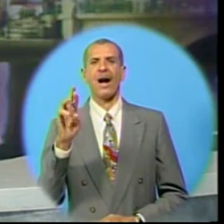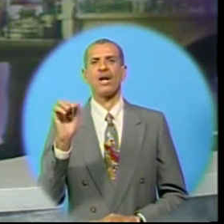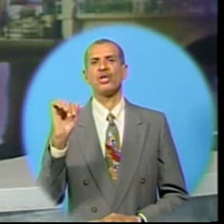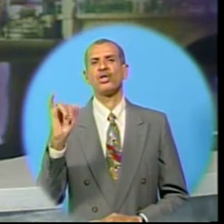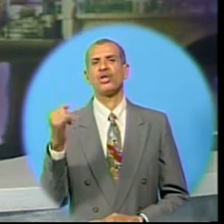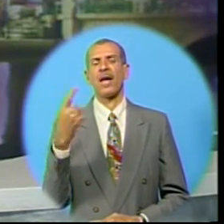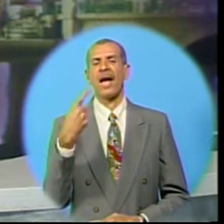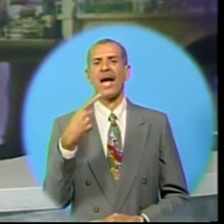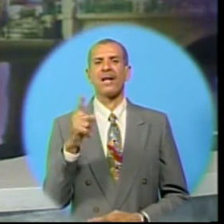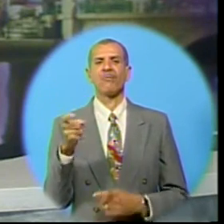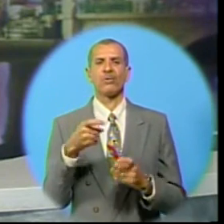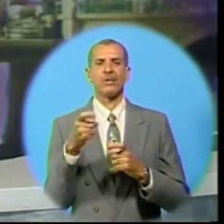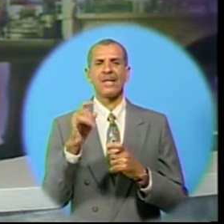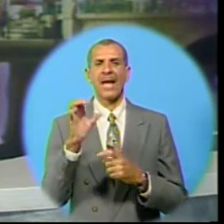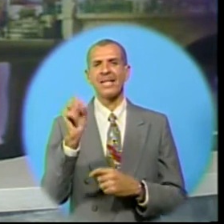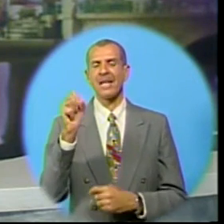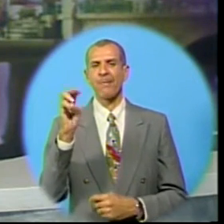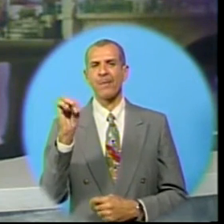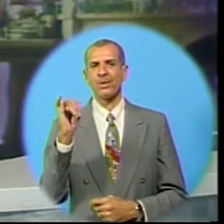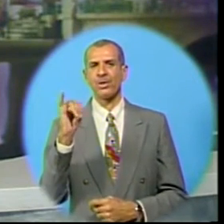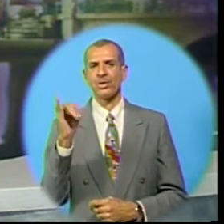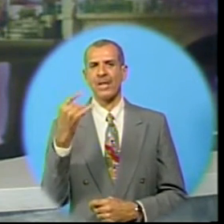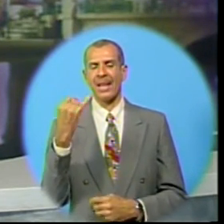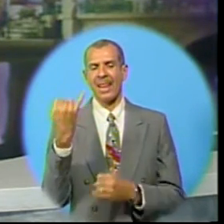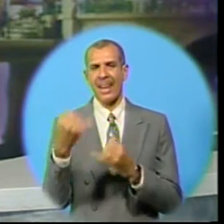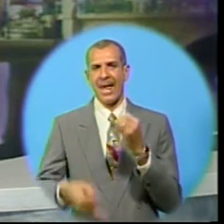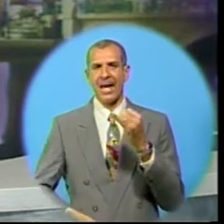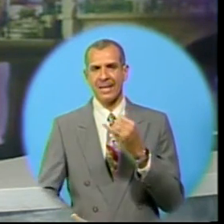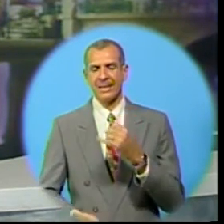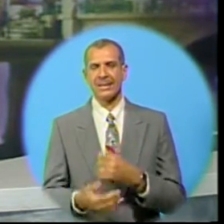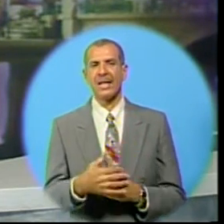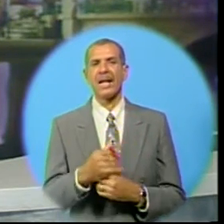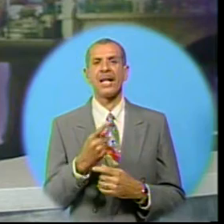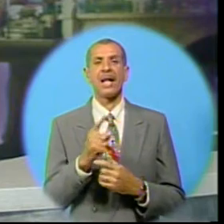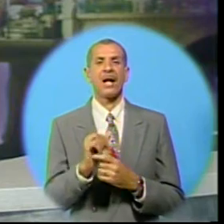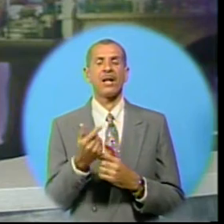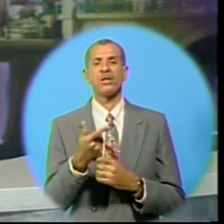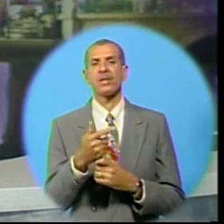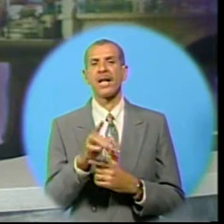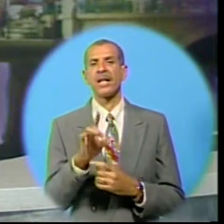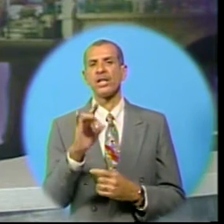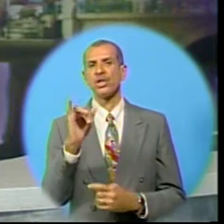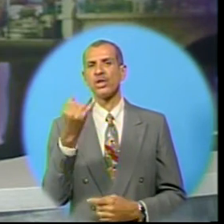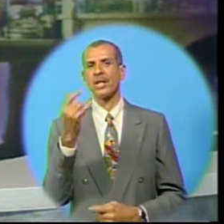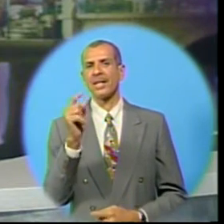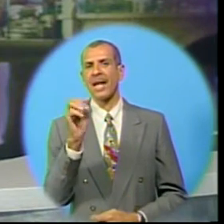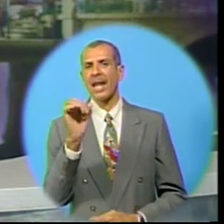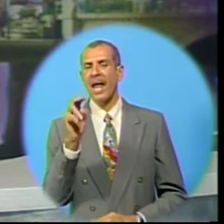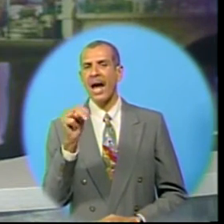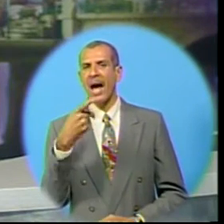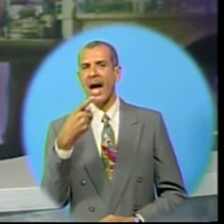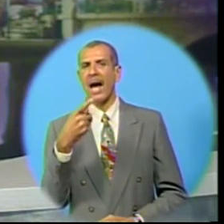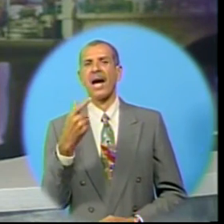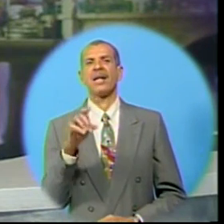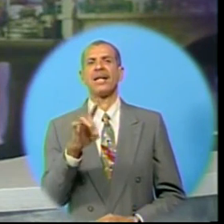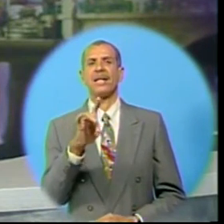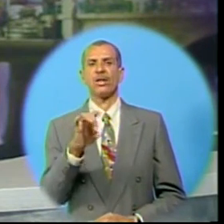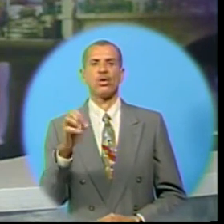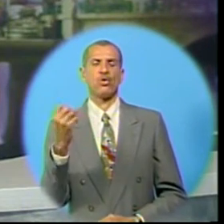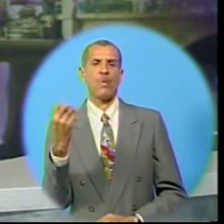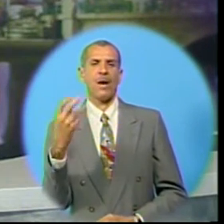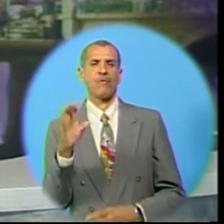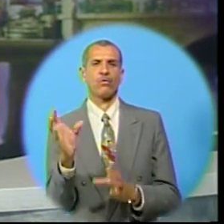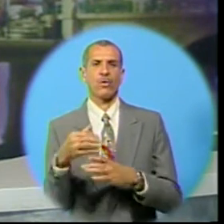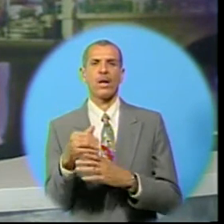and reigning queen Sammy G will perform last. The reserves in the competition are Jatanya in the 8 to 12 category